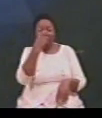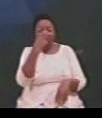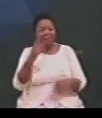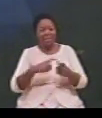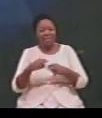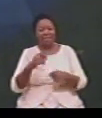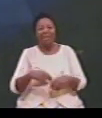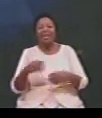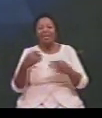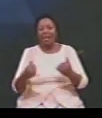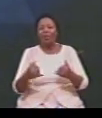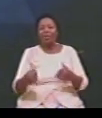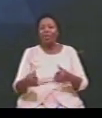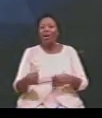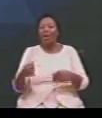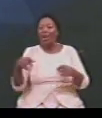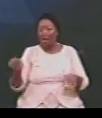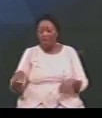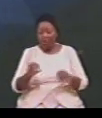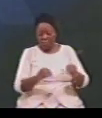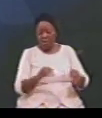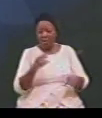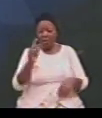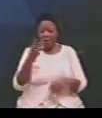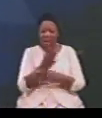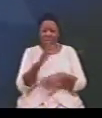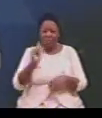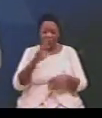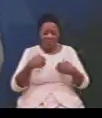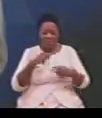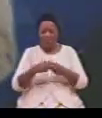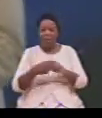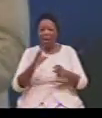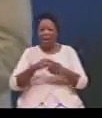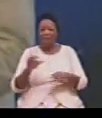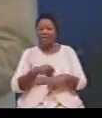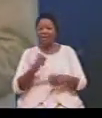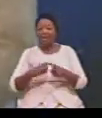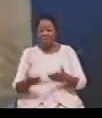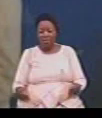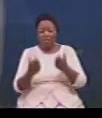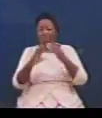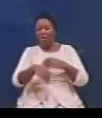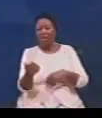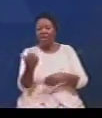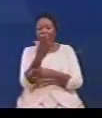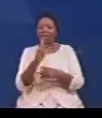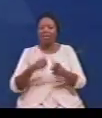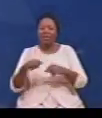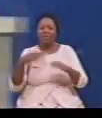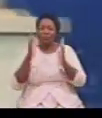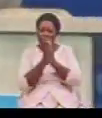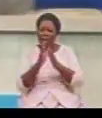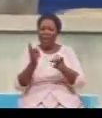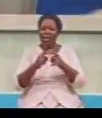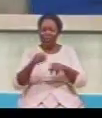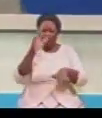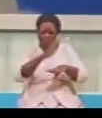lay your hand where you have the problem and raise up the other hand. And we prayed, and I mentioned,